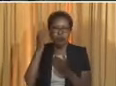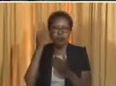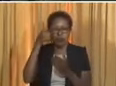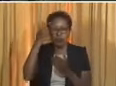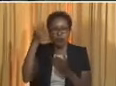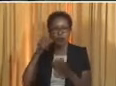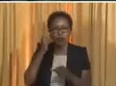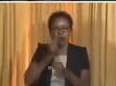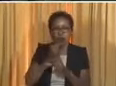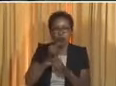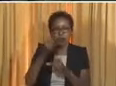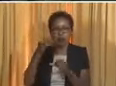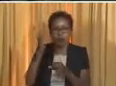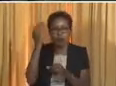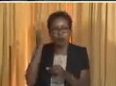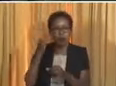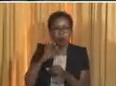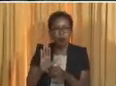will be brief.